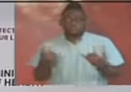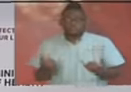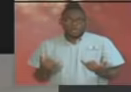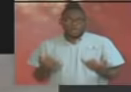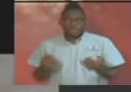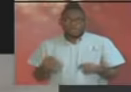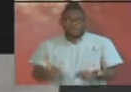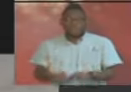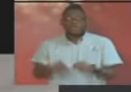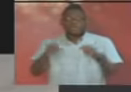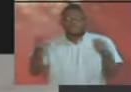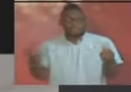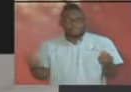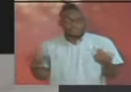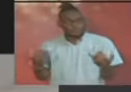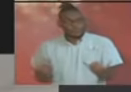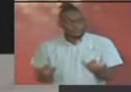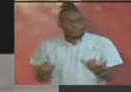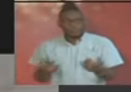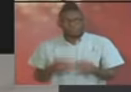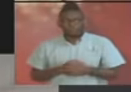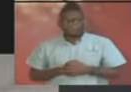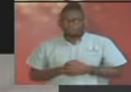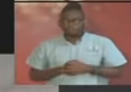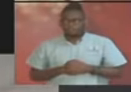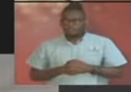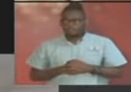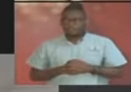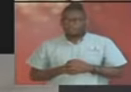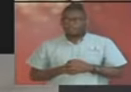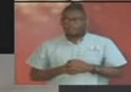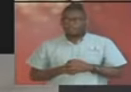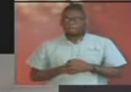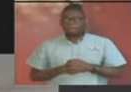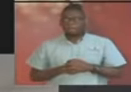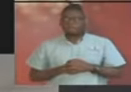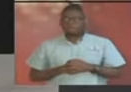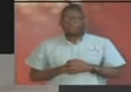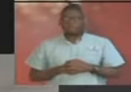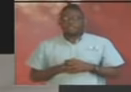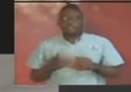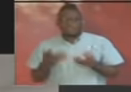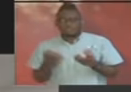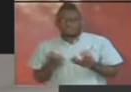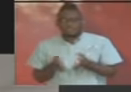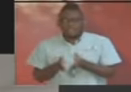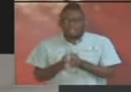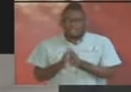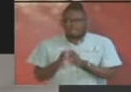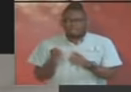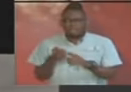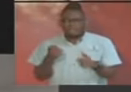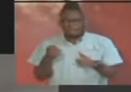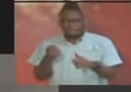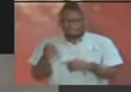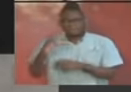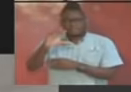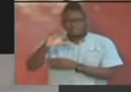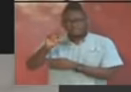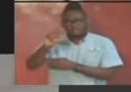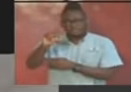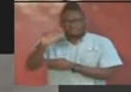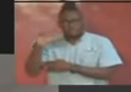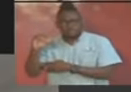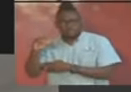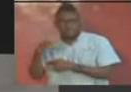Hi, good morning. Paula Linder here from the Newsday. I wanted to find out from the CMO, have people been taking their